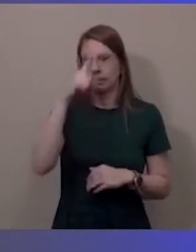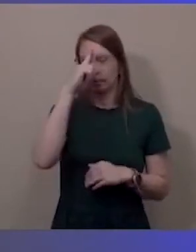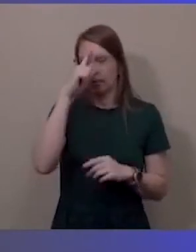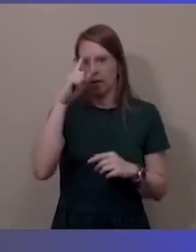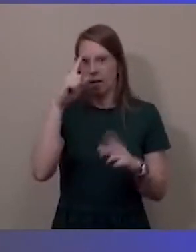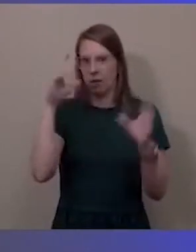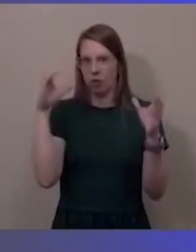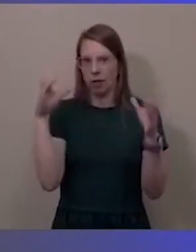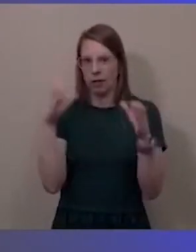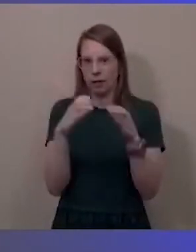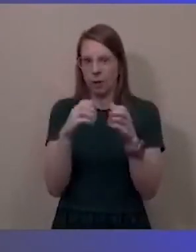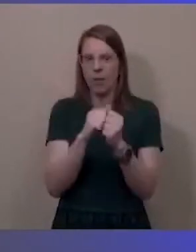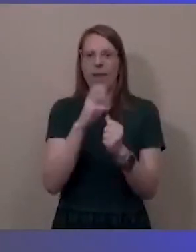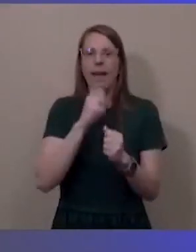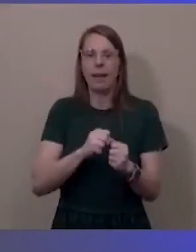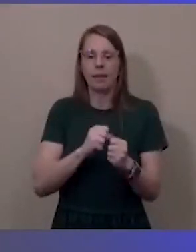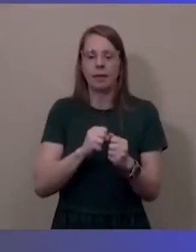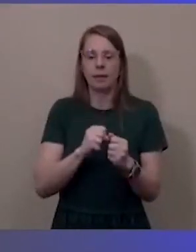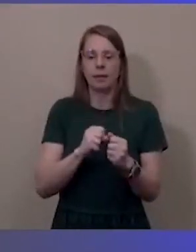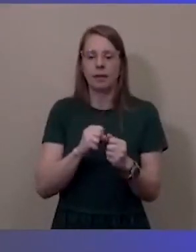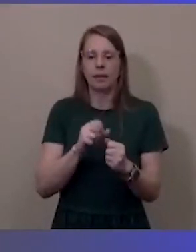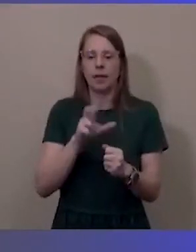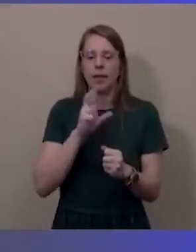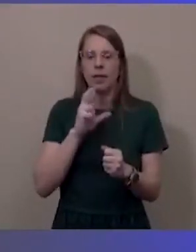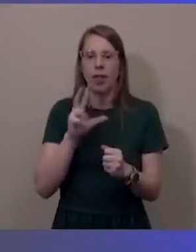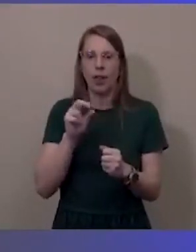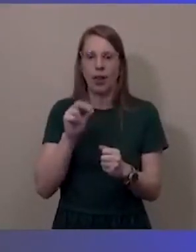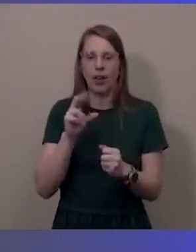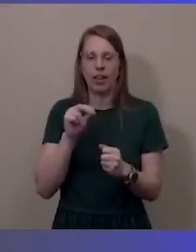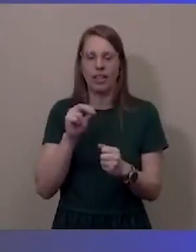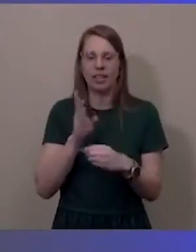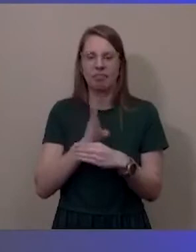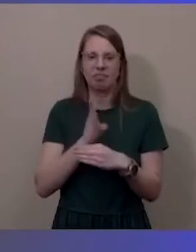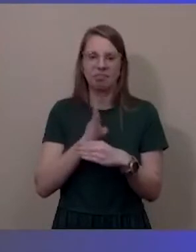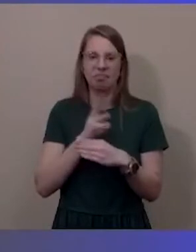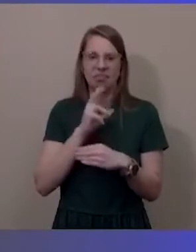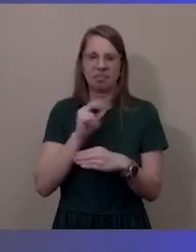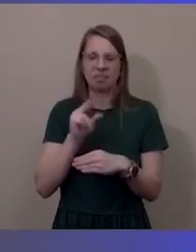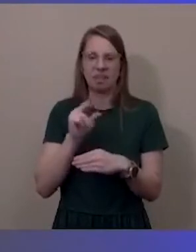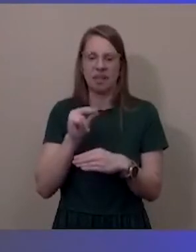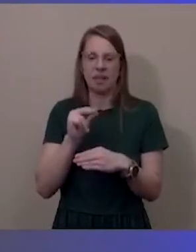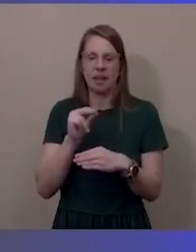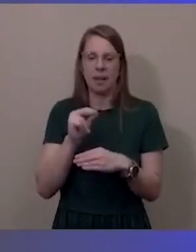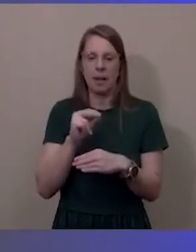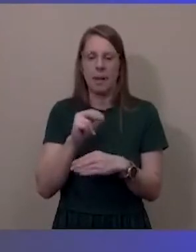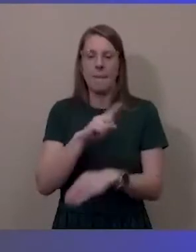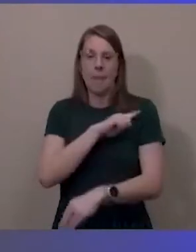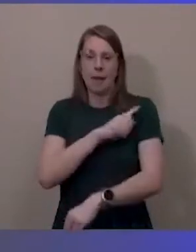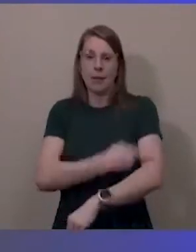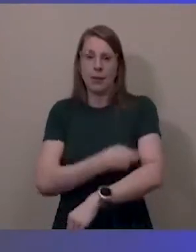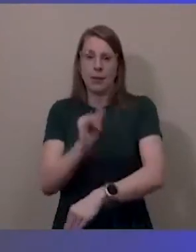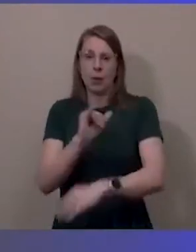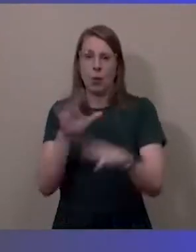age. Beginning in the mid to late 30s, your brain starts to shrink, and it's kind of your muscles also. So